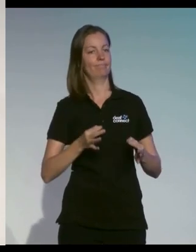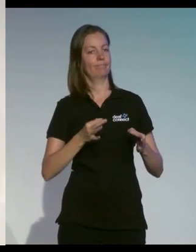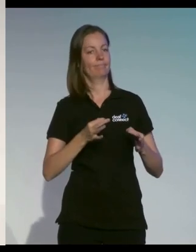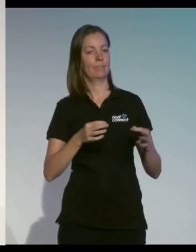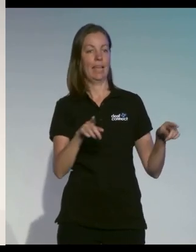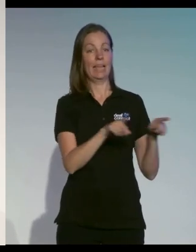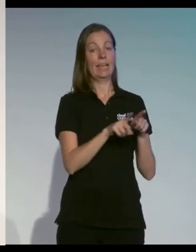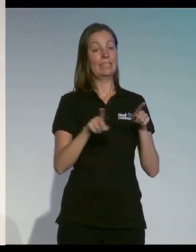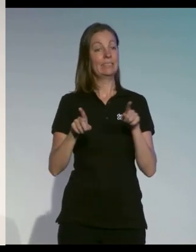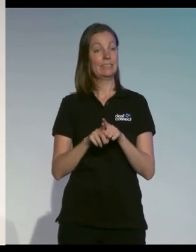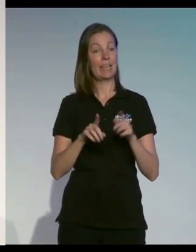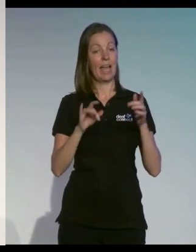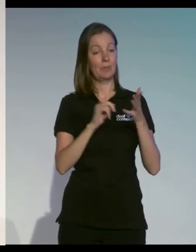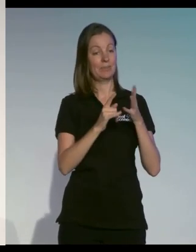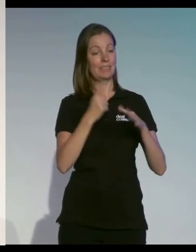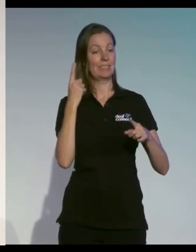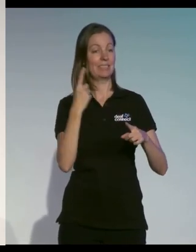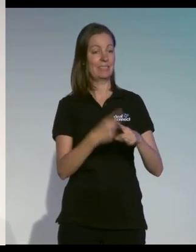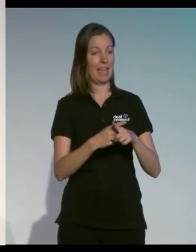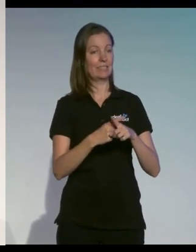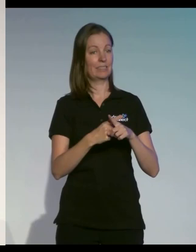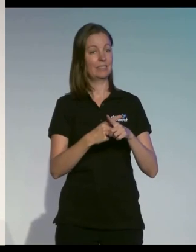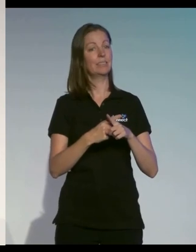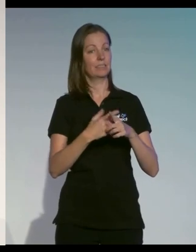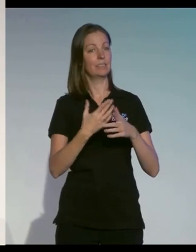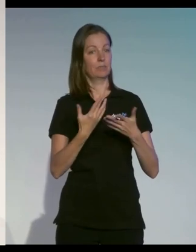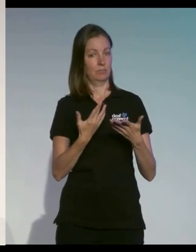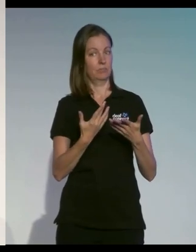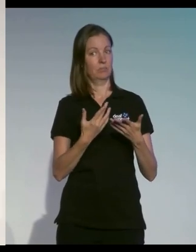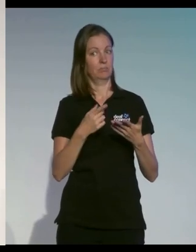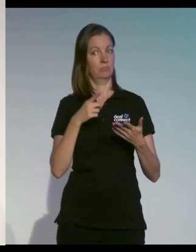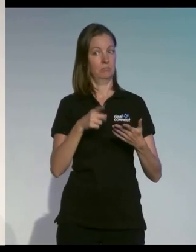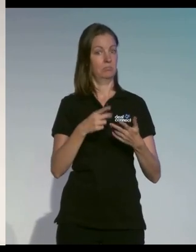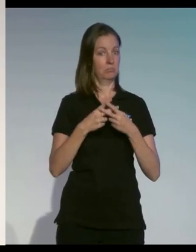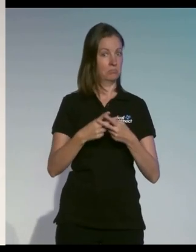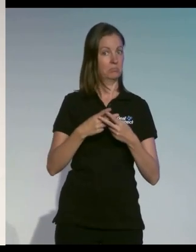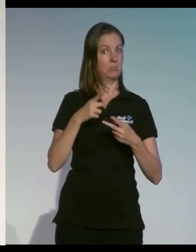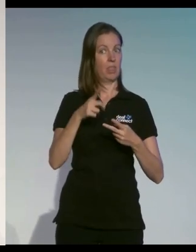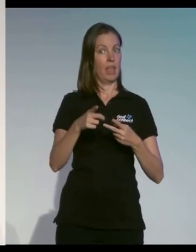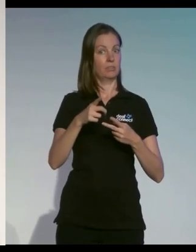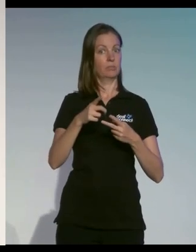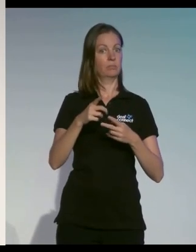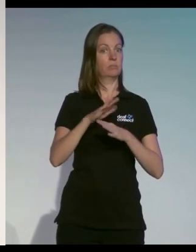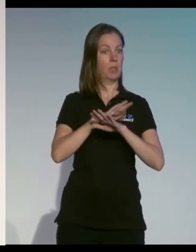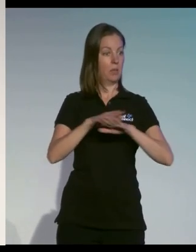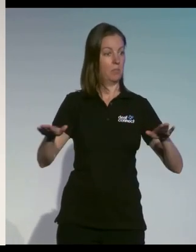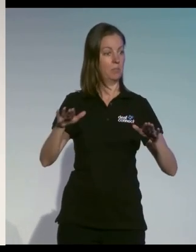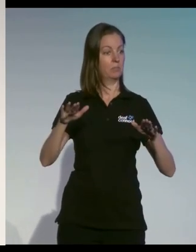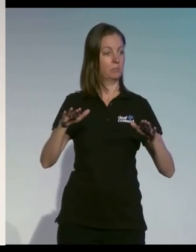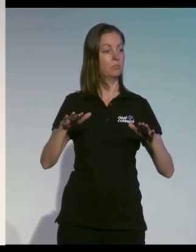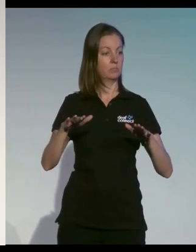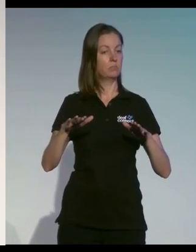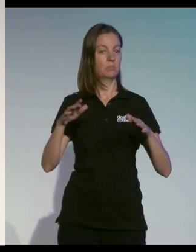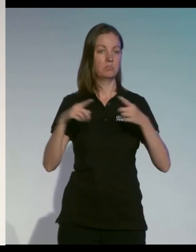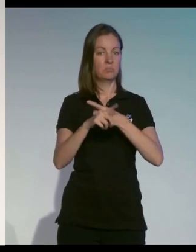sexual conduct was a breach of international human rights law? I need the name of the case and the year. Yes.